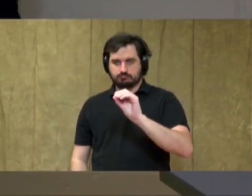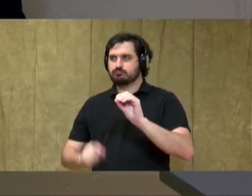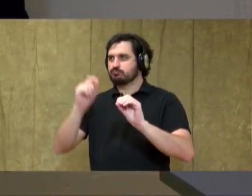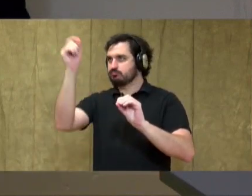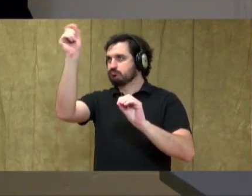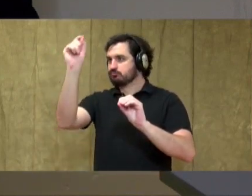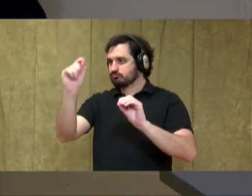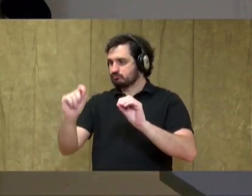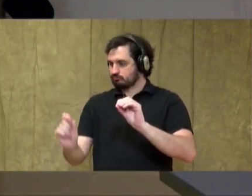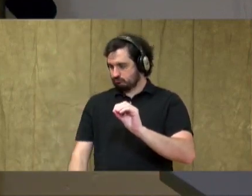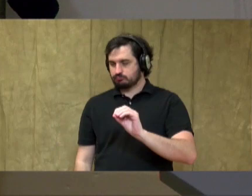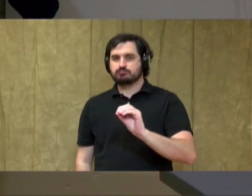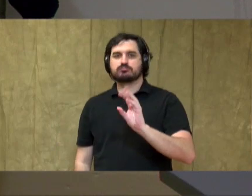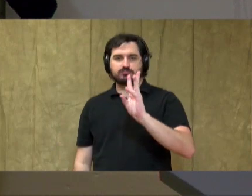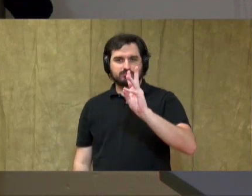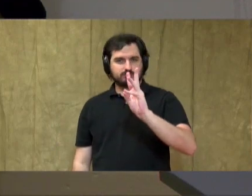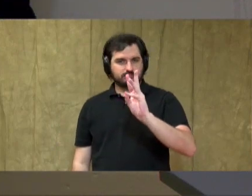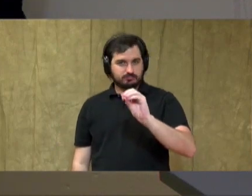50,